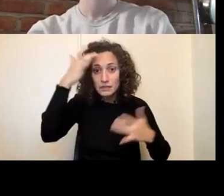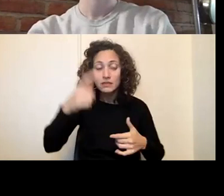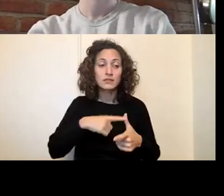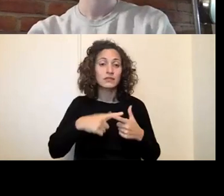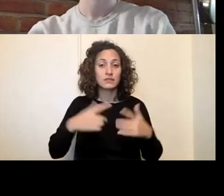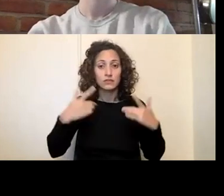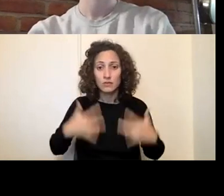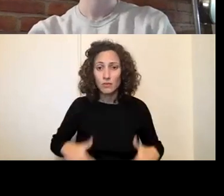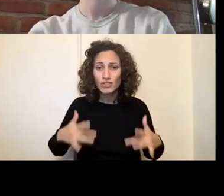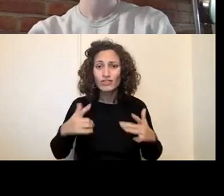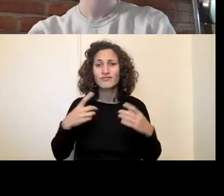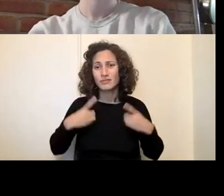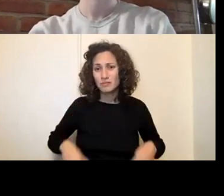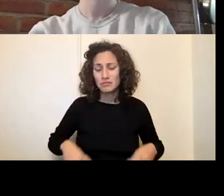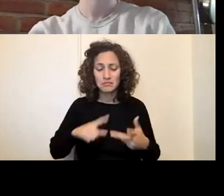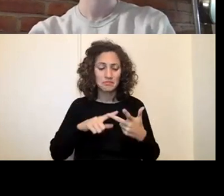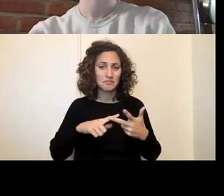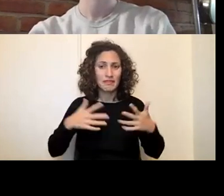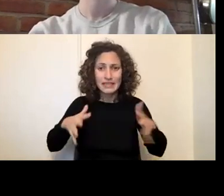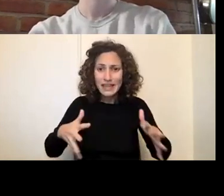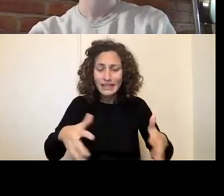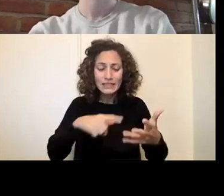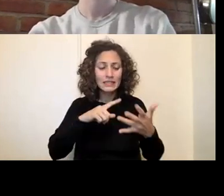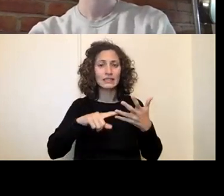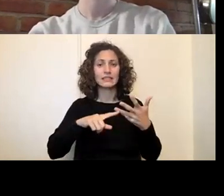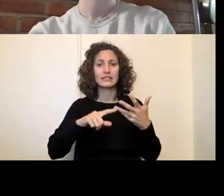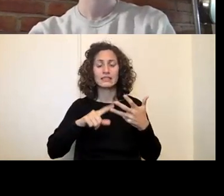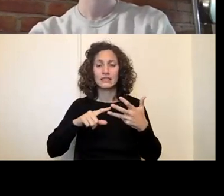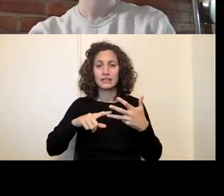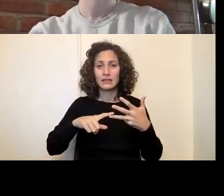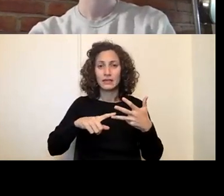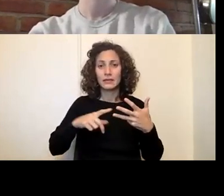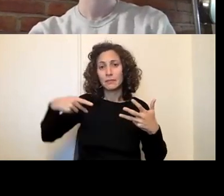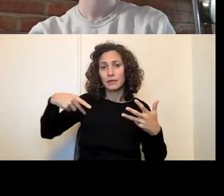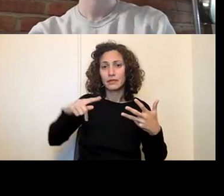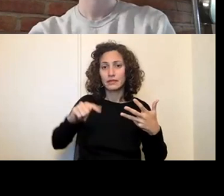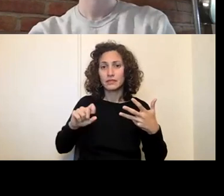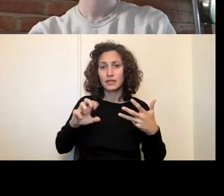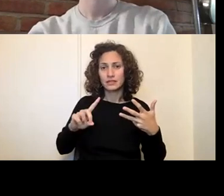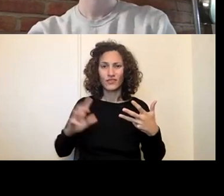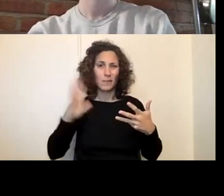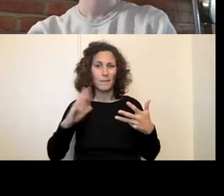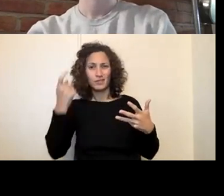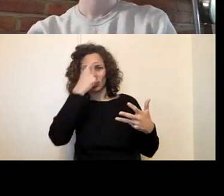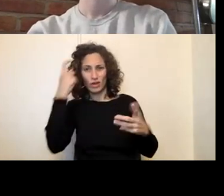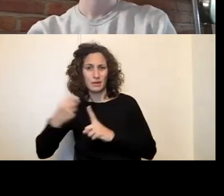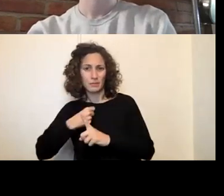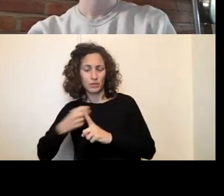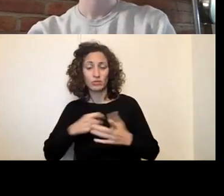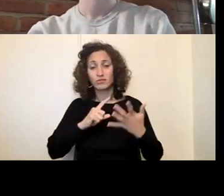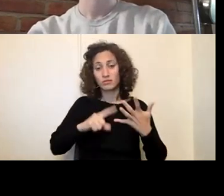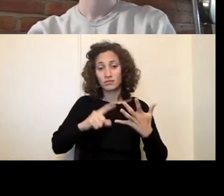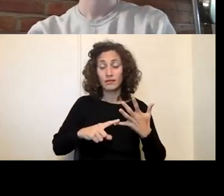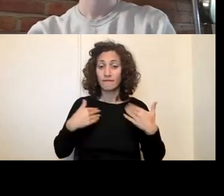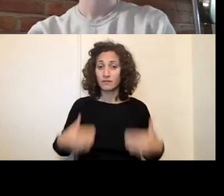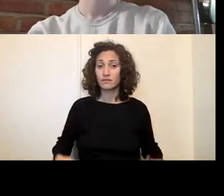depression, anxiety, and PTSD from past trauma and abuse. And I acquired a physical injury,